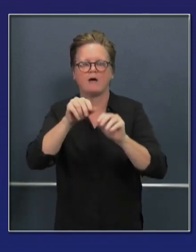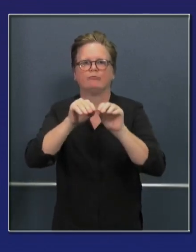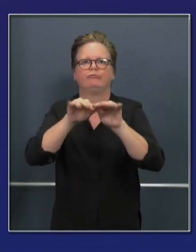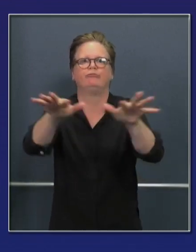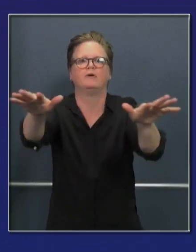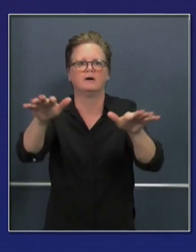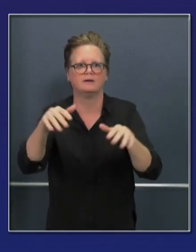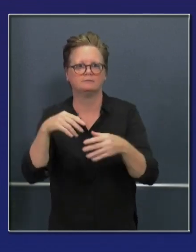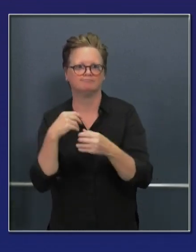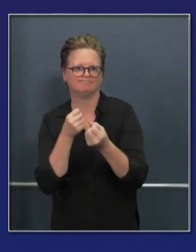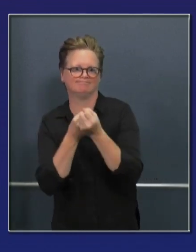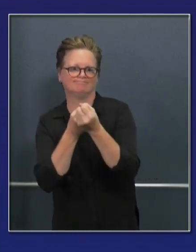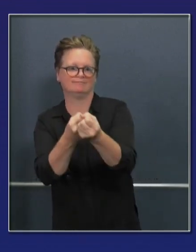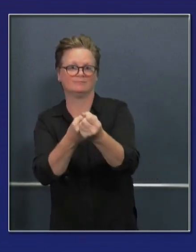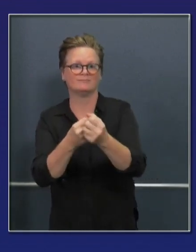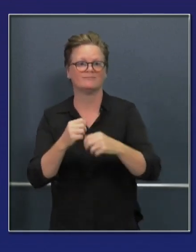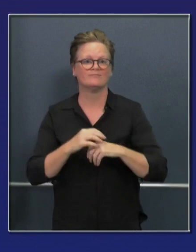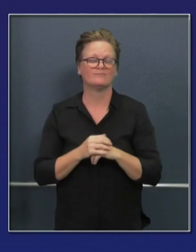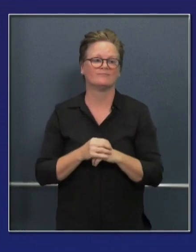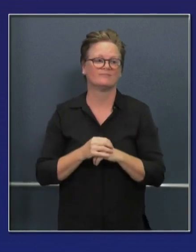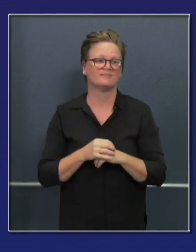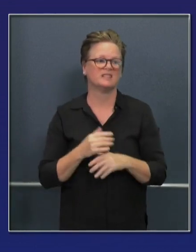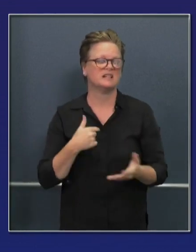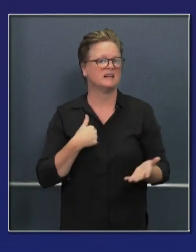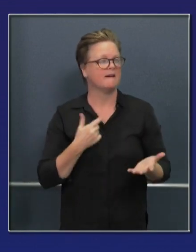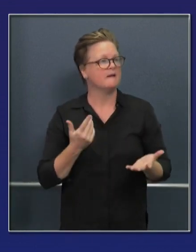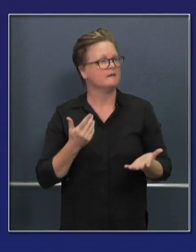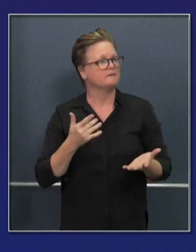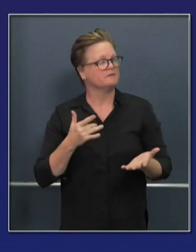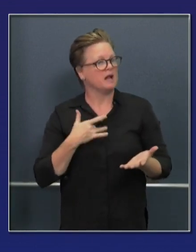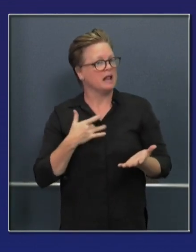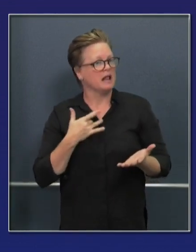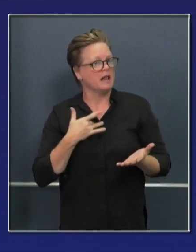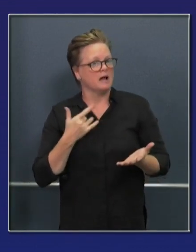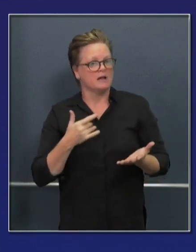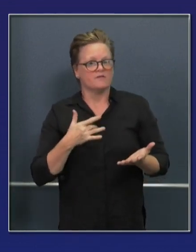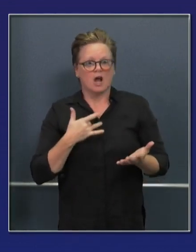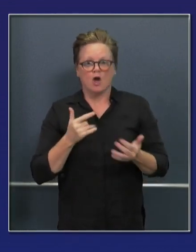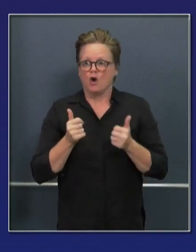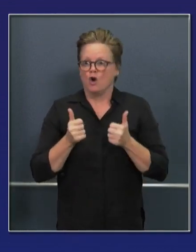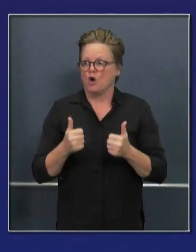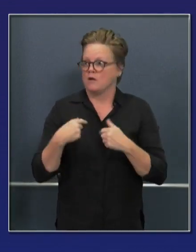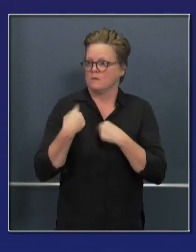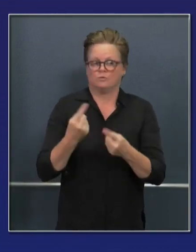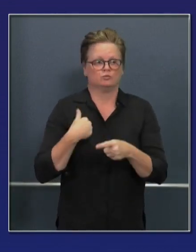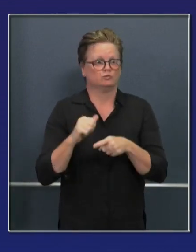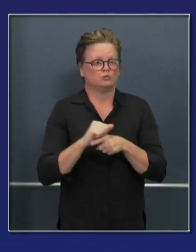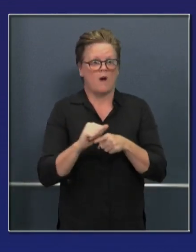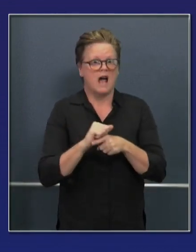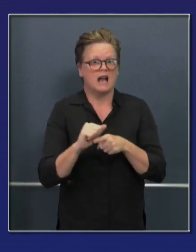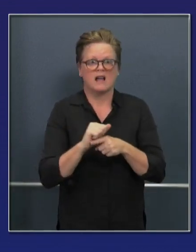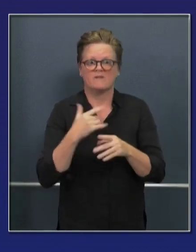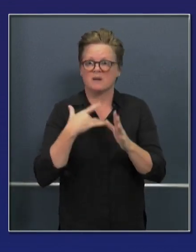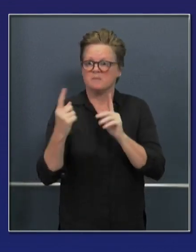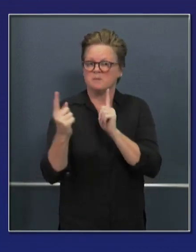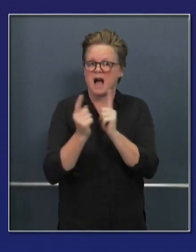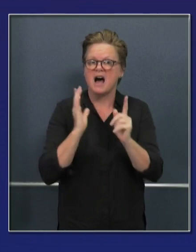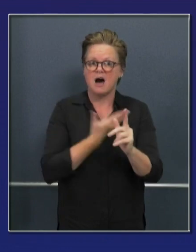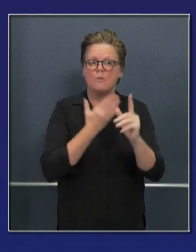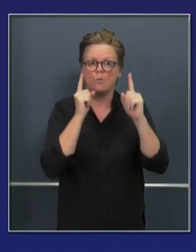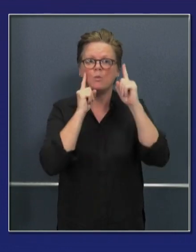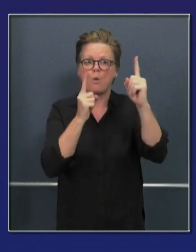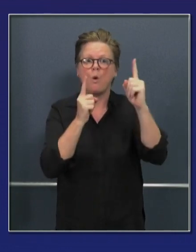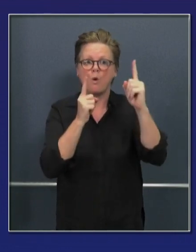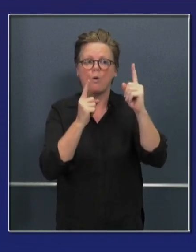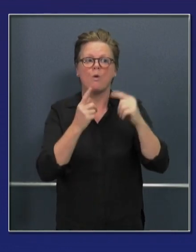where this first phase and our training capacity and our original expectations are pretty much in line with where we thought we